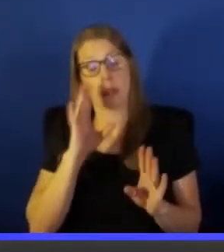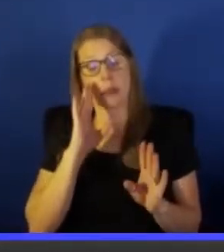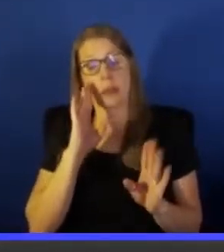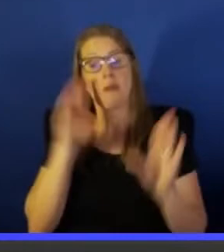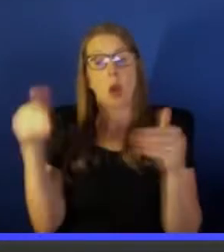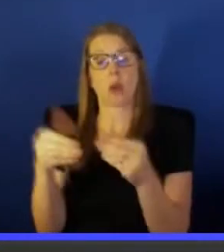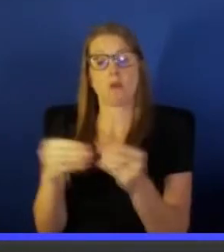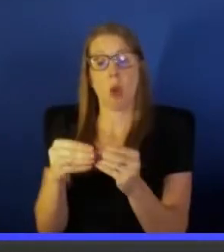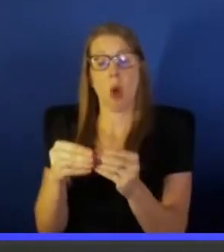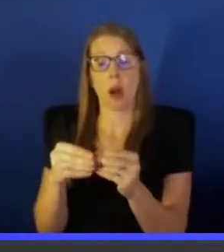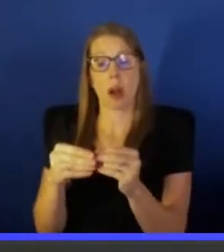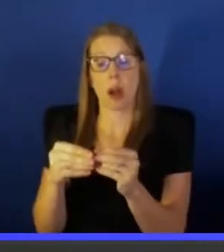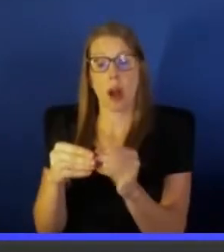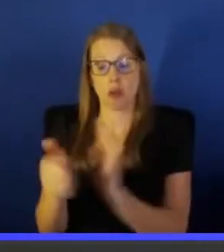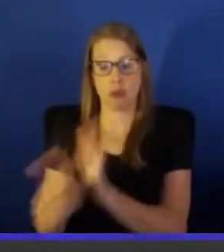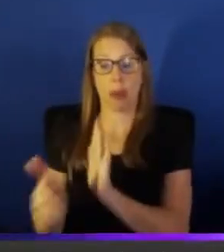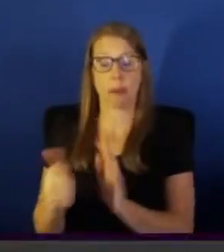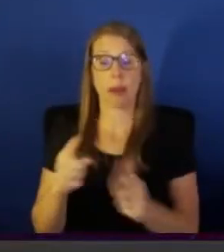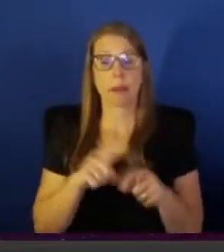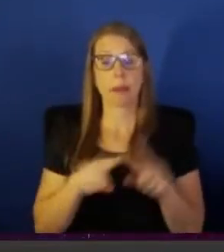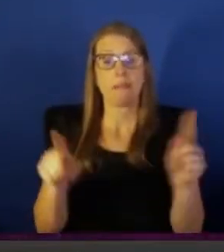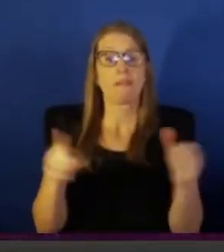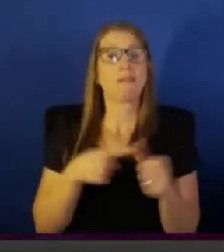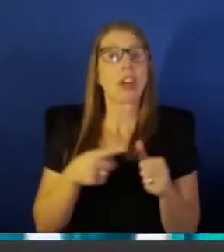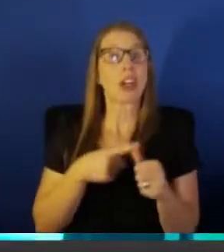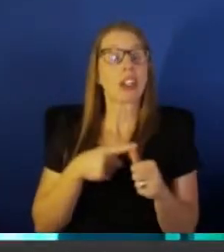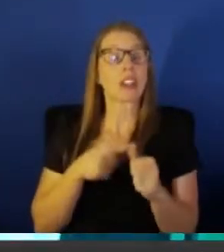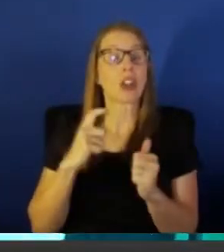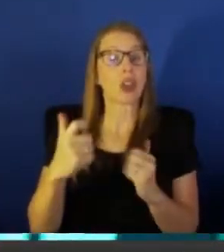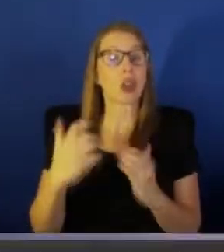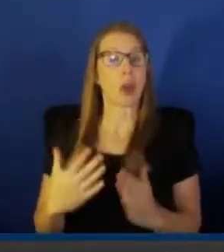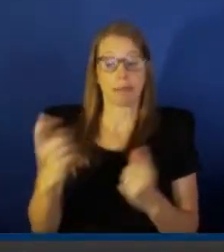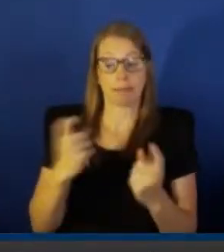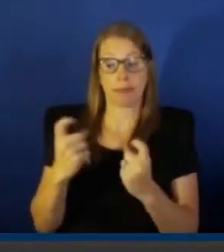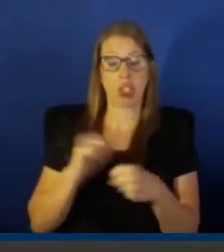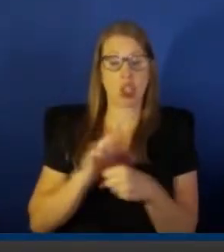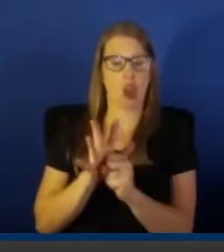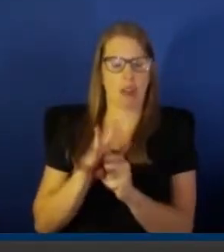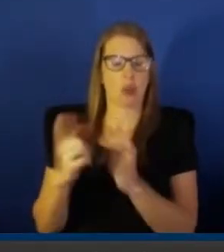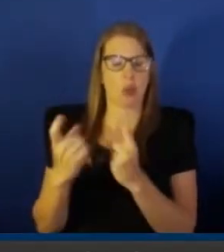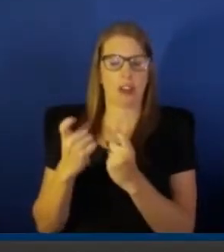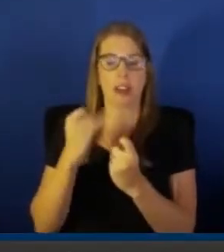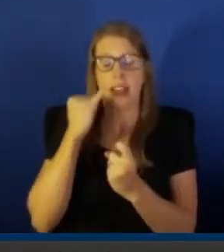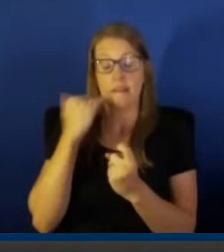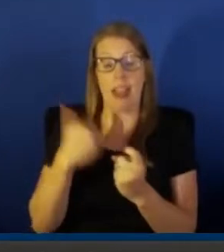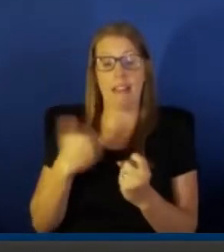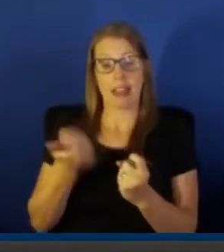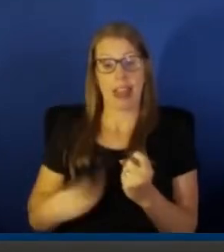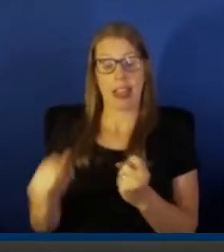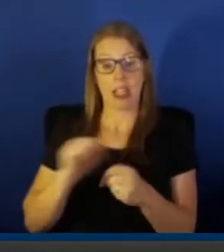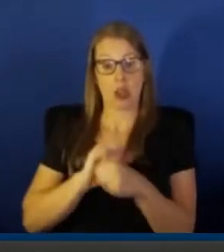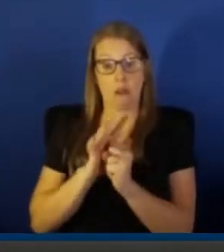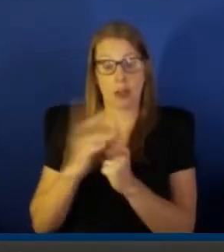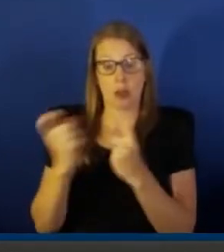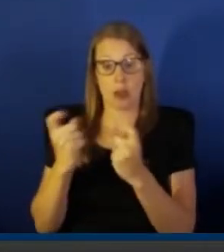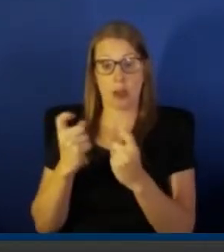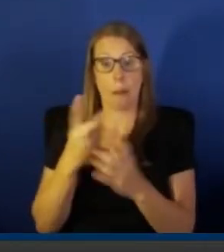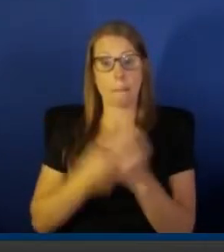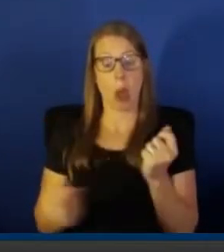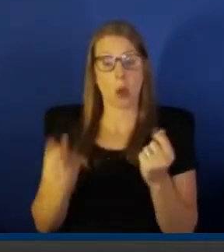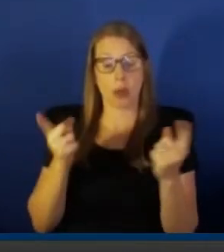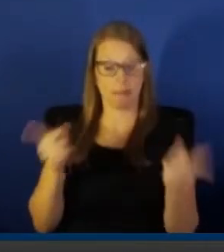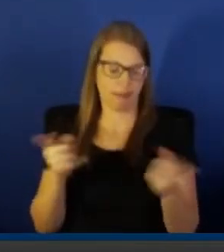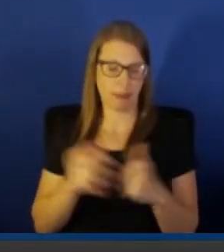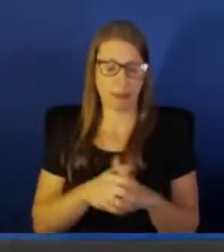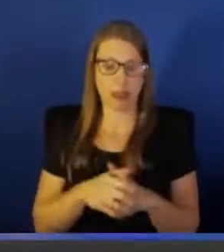But first, let's give our viewers an opportunity to ask some COVID questions. Again, get yours sent in if you have any. This is to both of our guests. Amber wants to know,